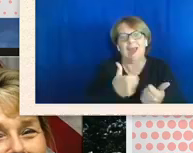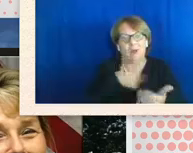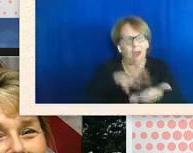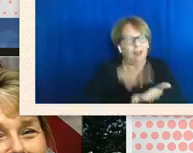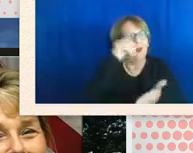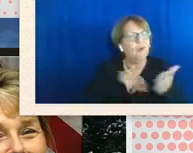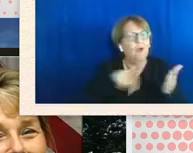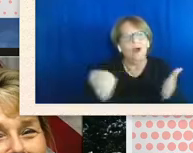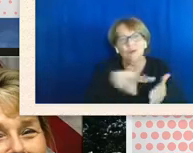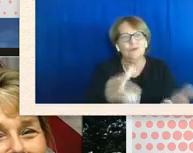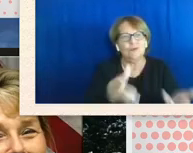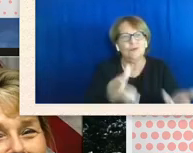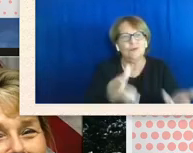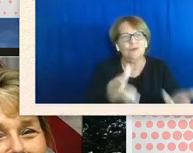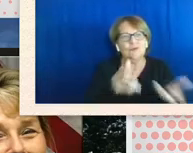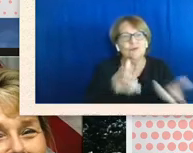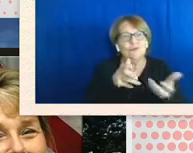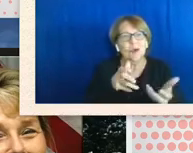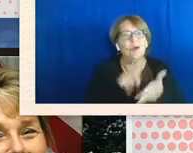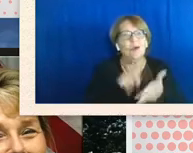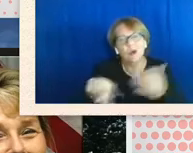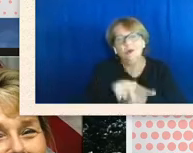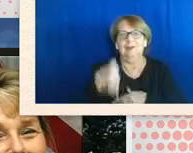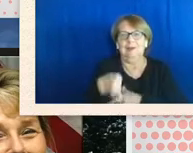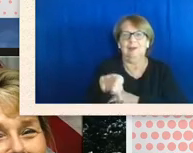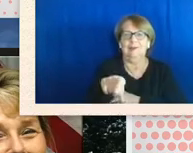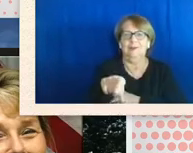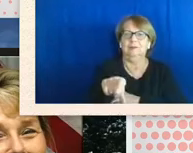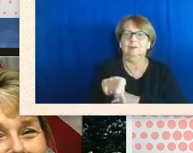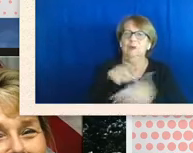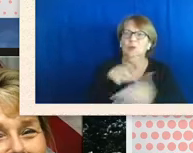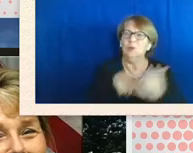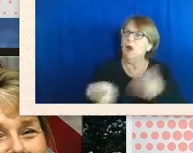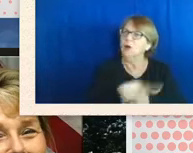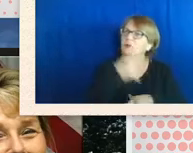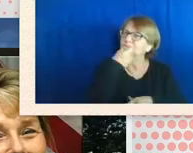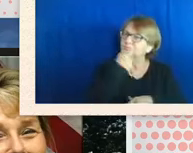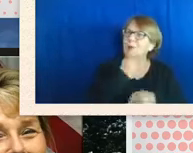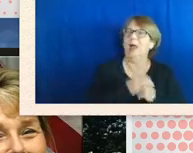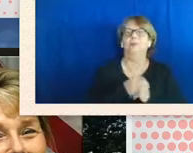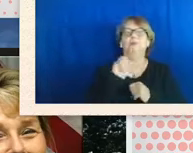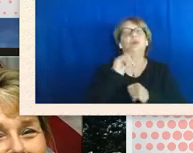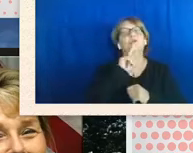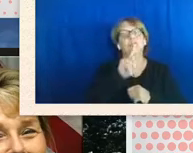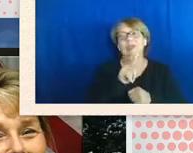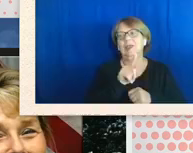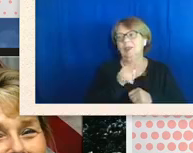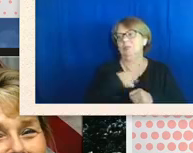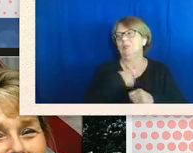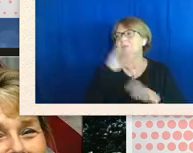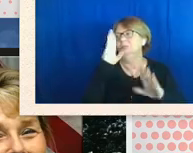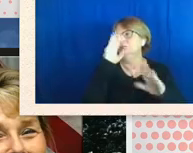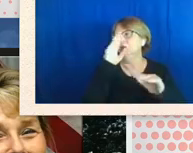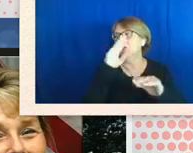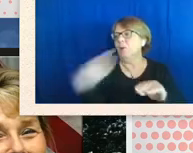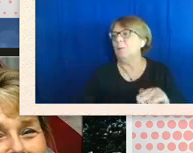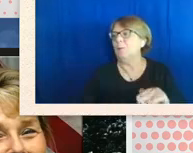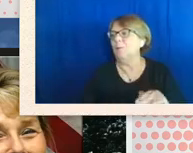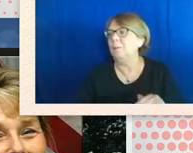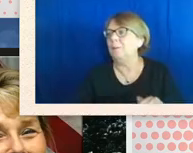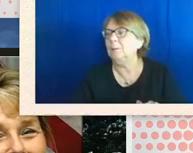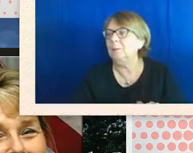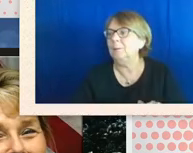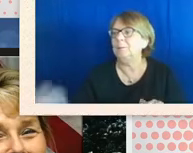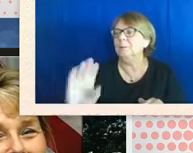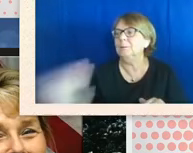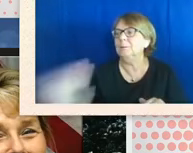what you need and what you care about. So I really hope that you will send in questions. So Zoe, will you